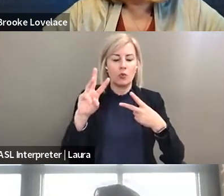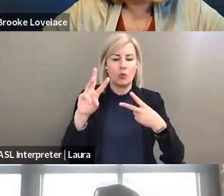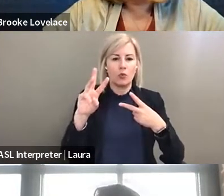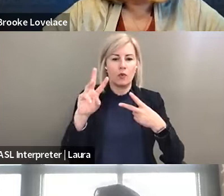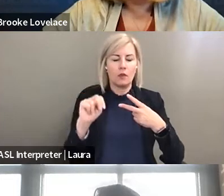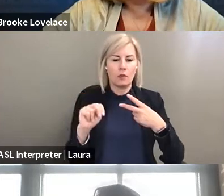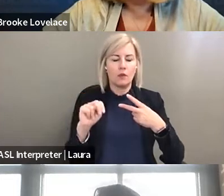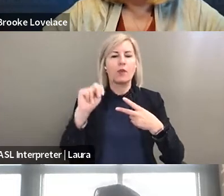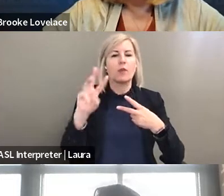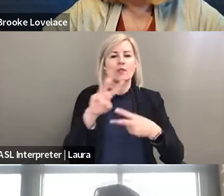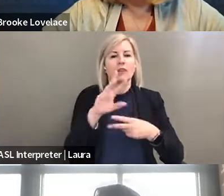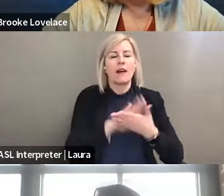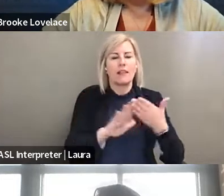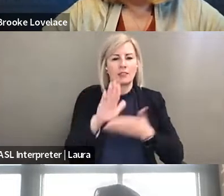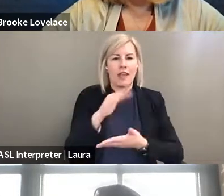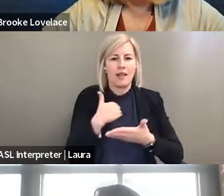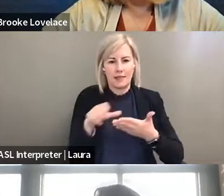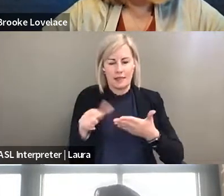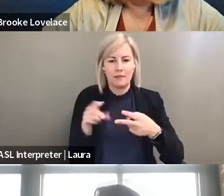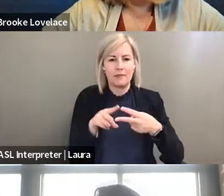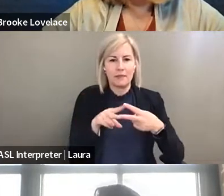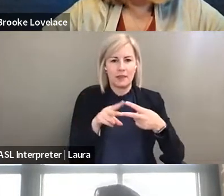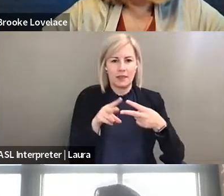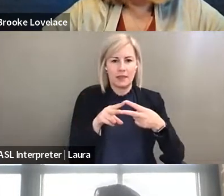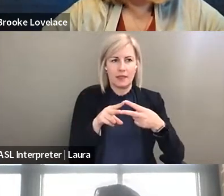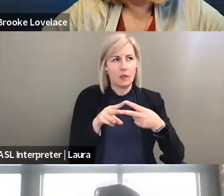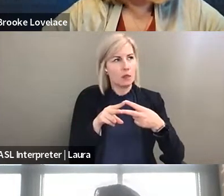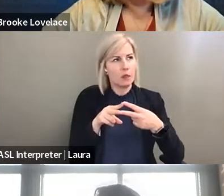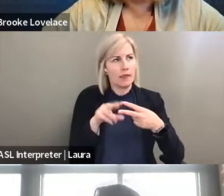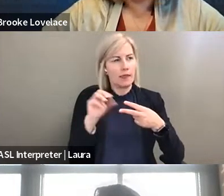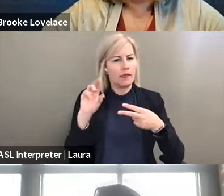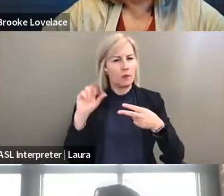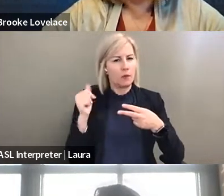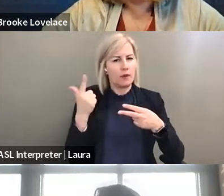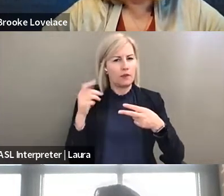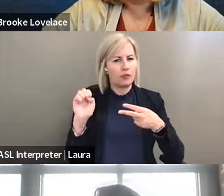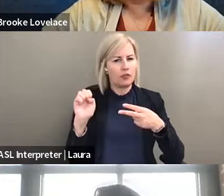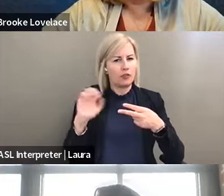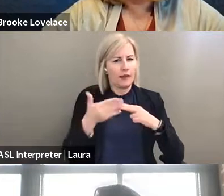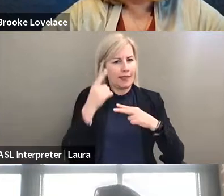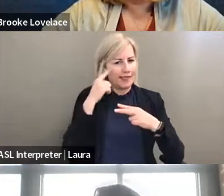Northwestern College has another up in, are they in Orange City? I think they're in Orange City.